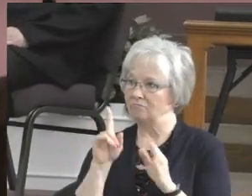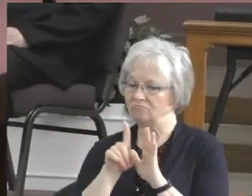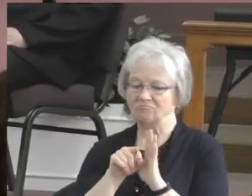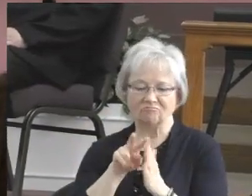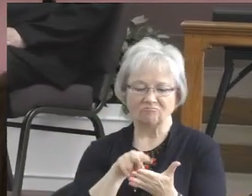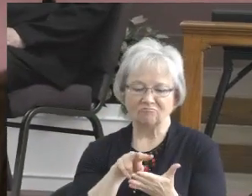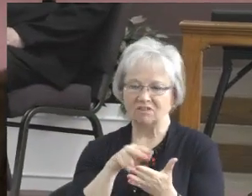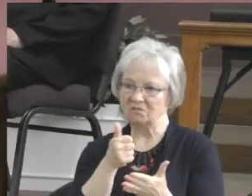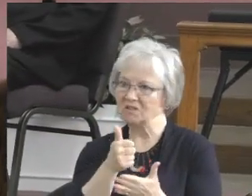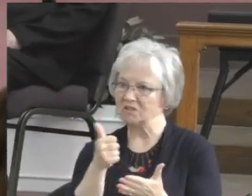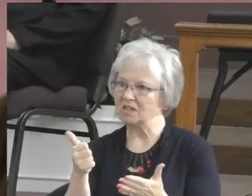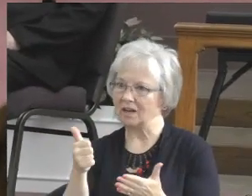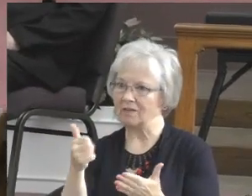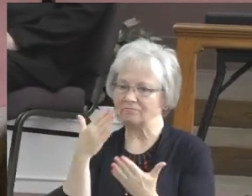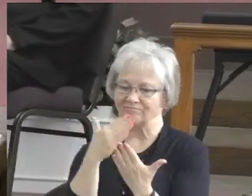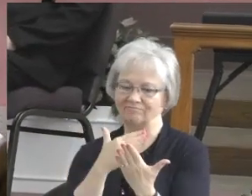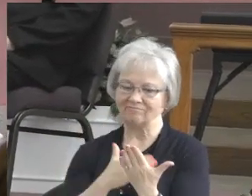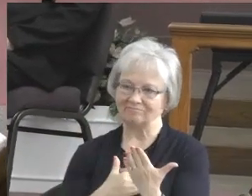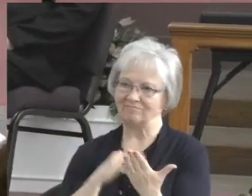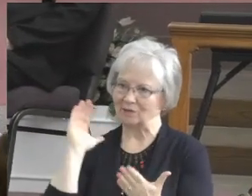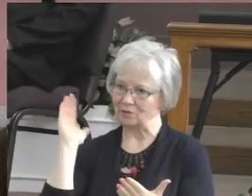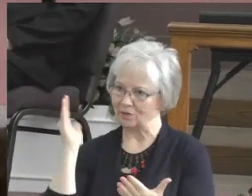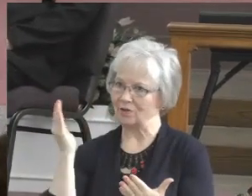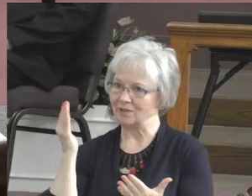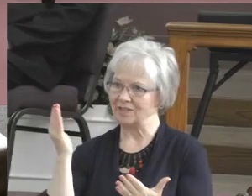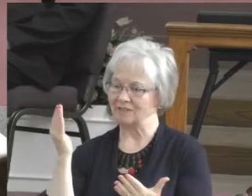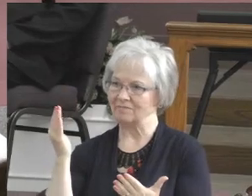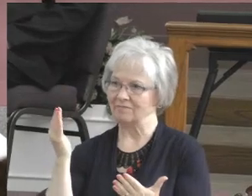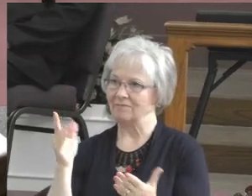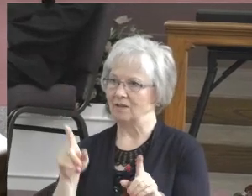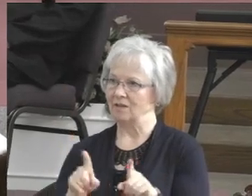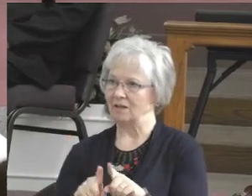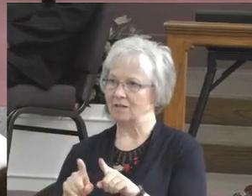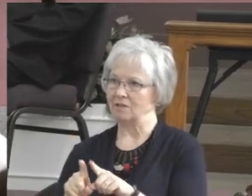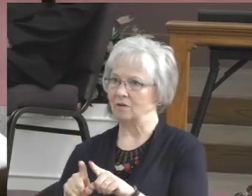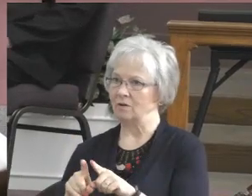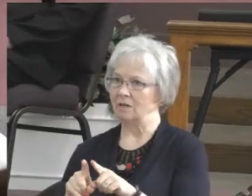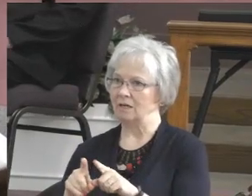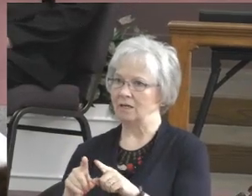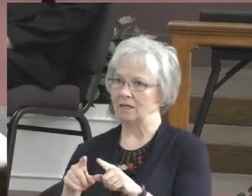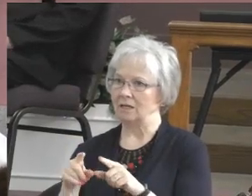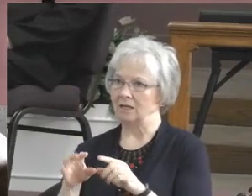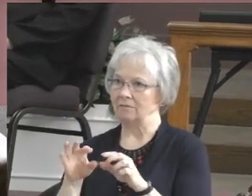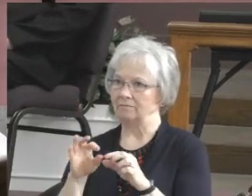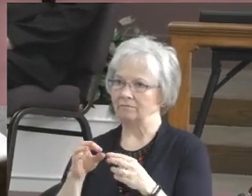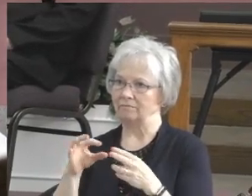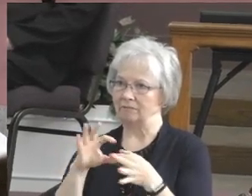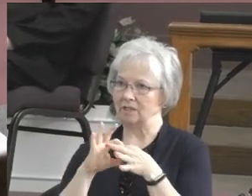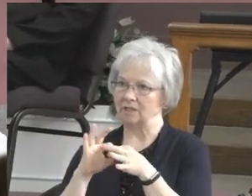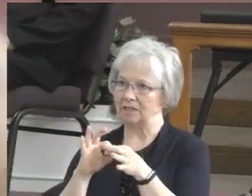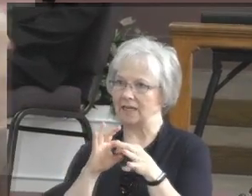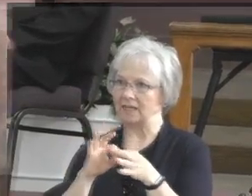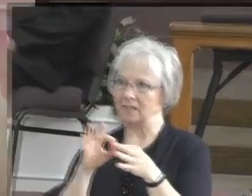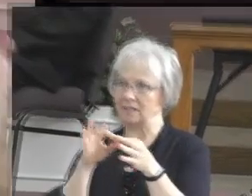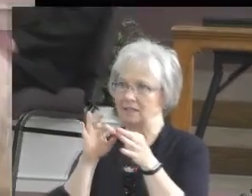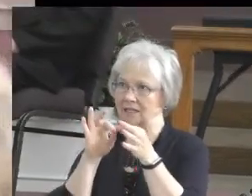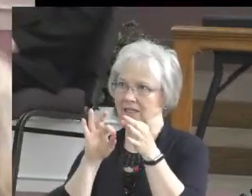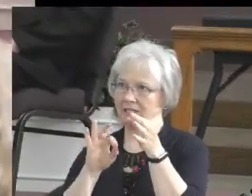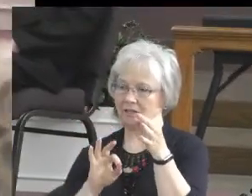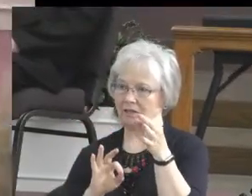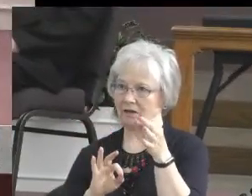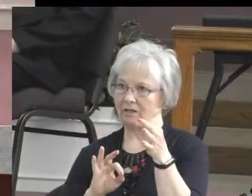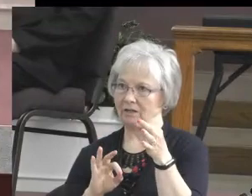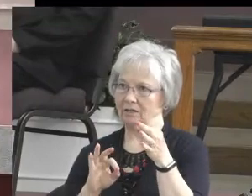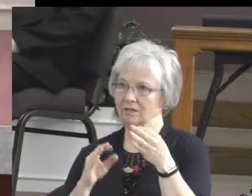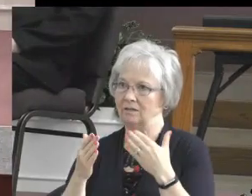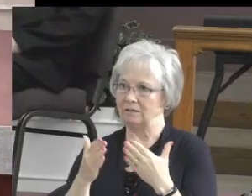going on. There's also an order of service for us this morning. And attached to that bulletin is a connection card. It is perforated. It tears off